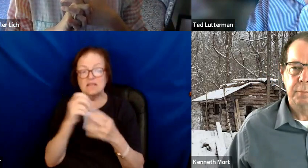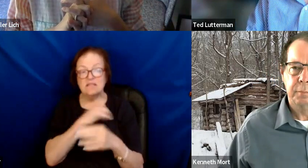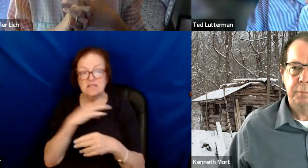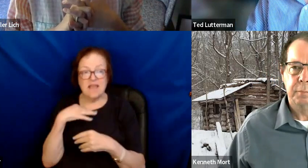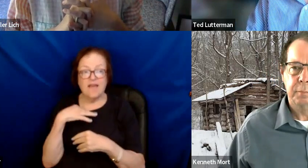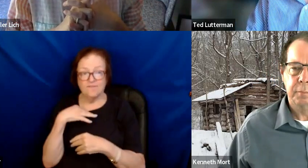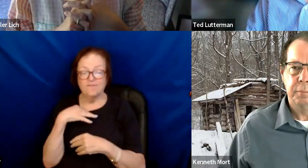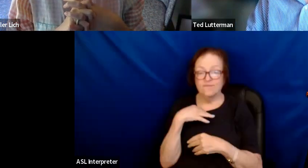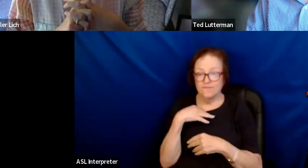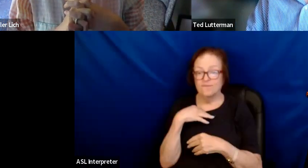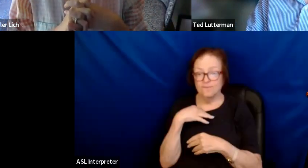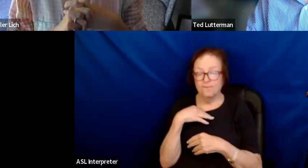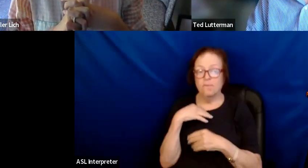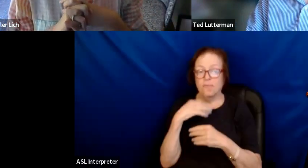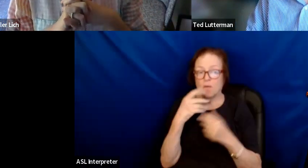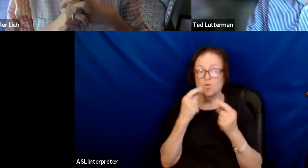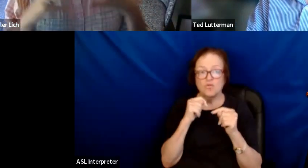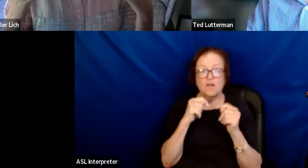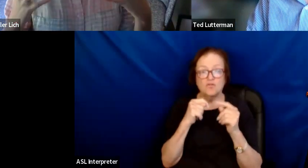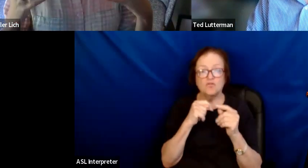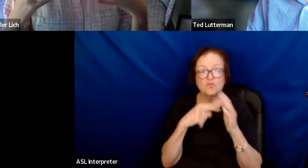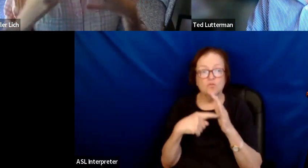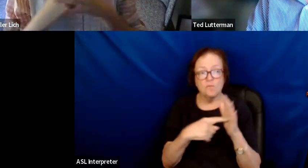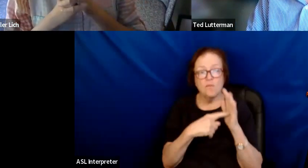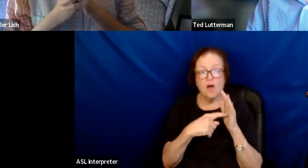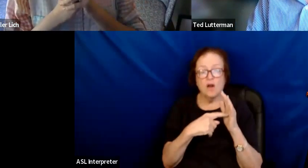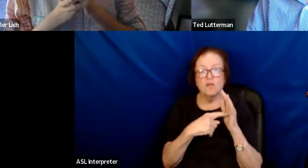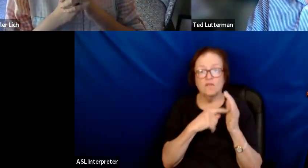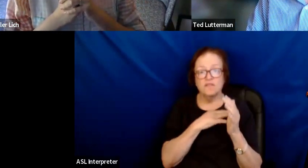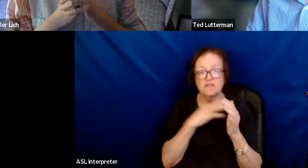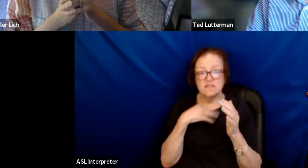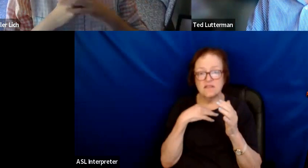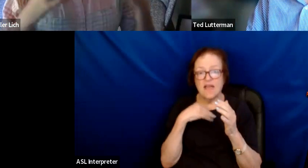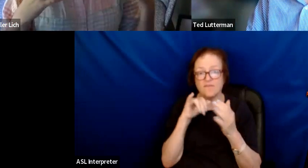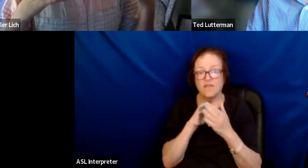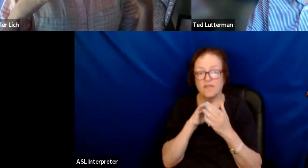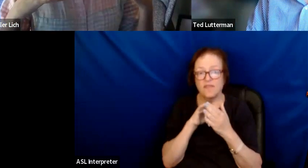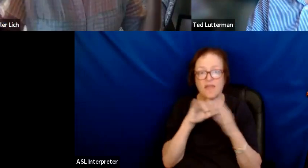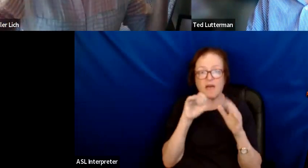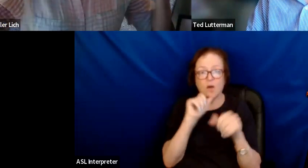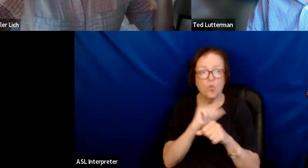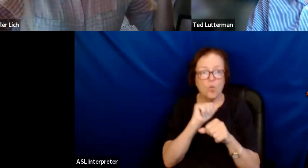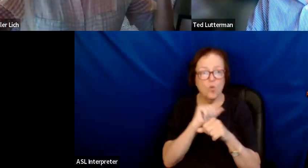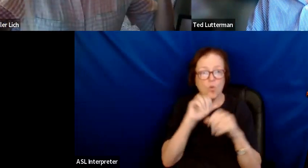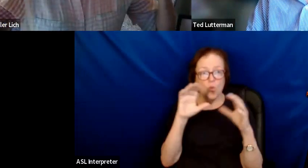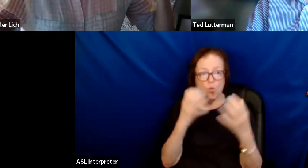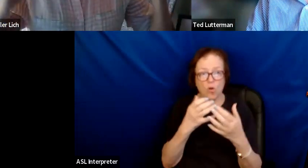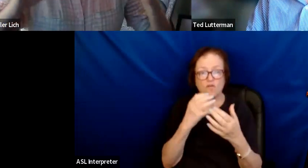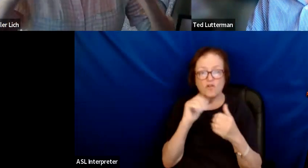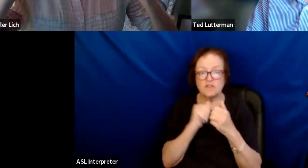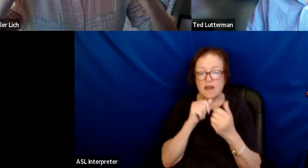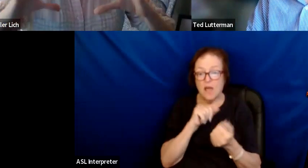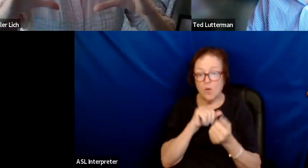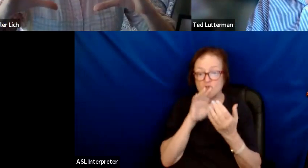answer, but we're starting to do a little bit of modeling on using the same methods on workforce capacity and how do we try to address